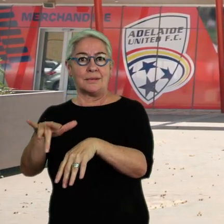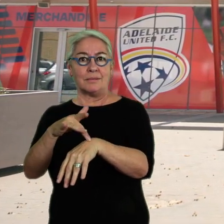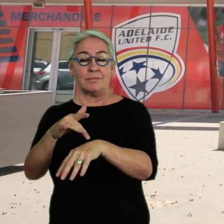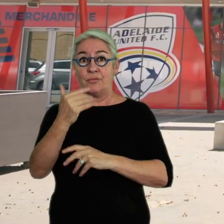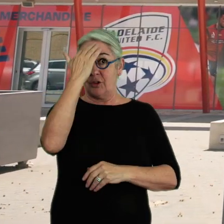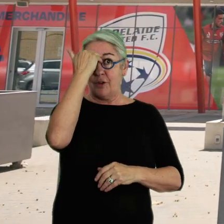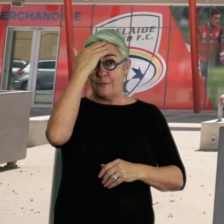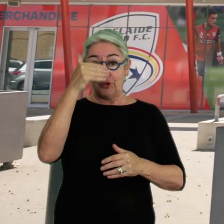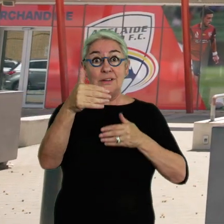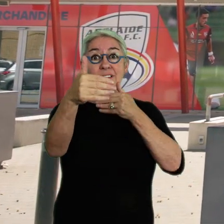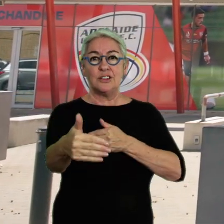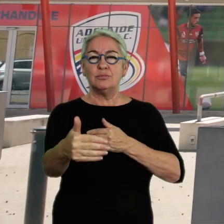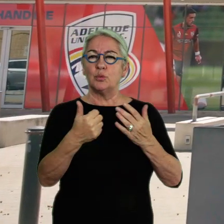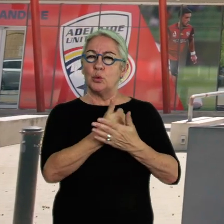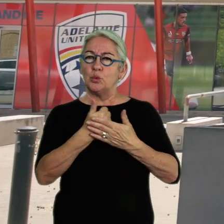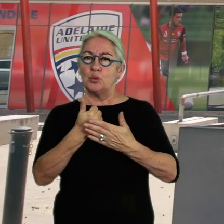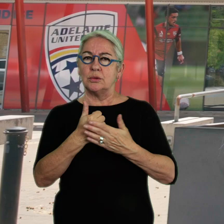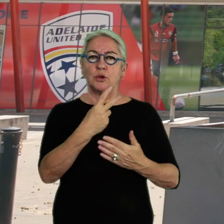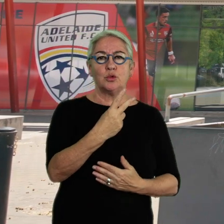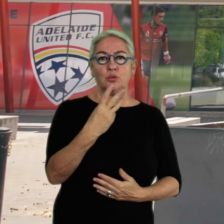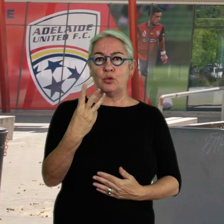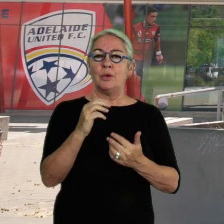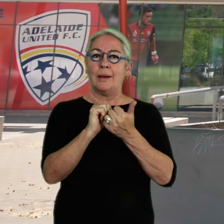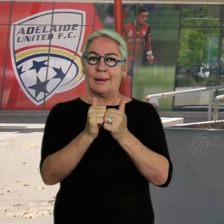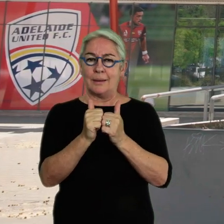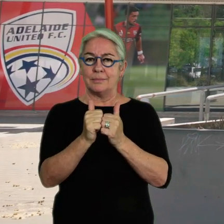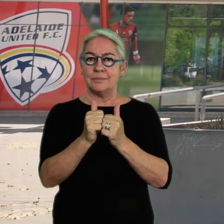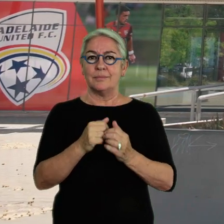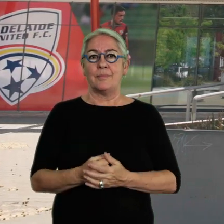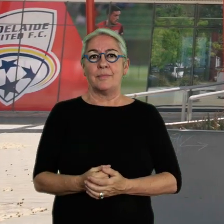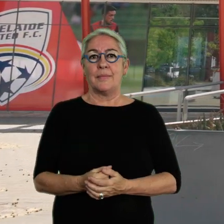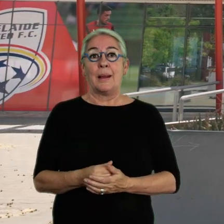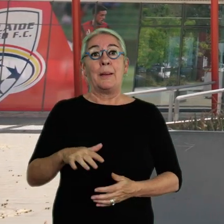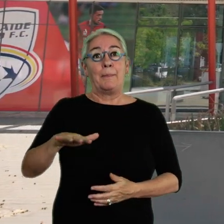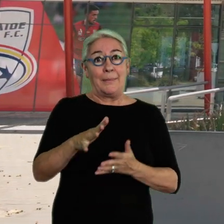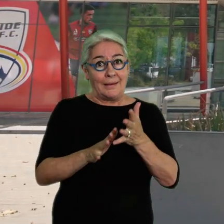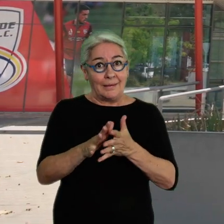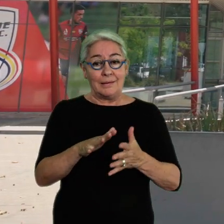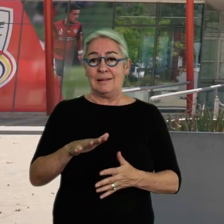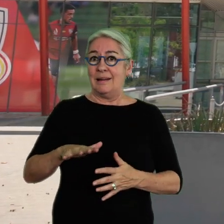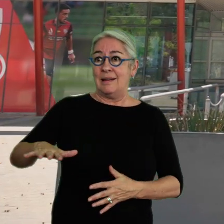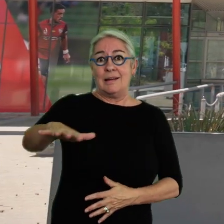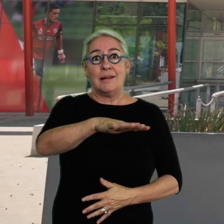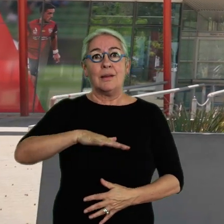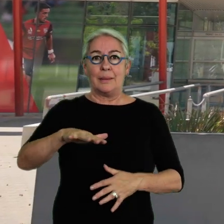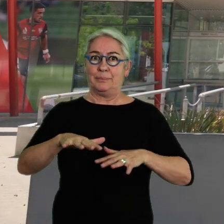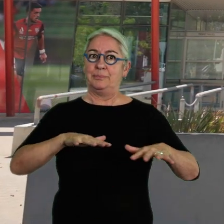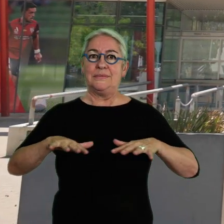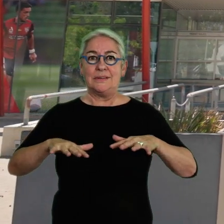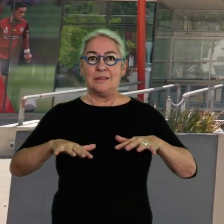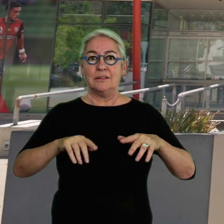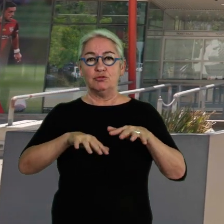games across the Fringe season. This means that the streets around the theatre are very busy, there may be changes to traffic control, and parking can be